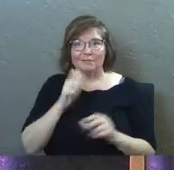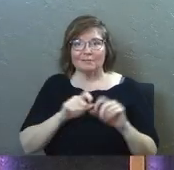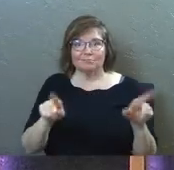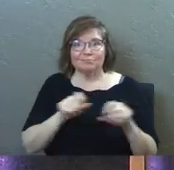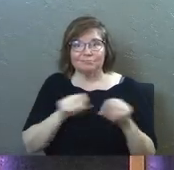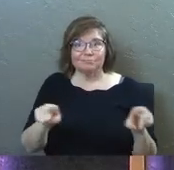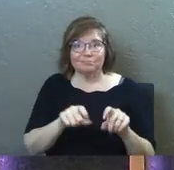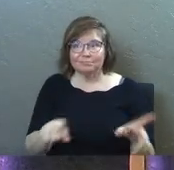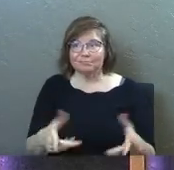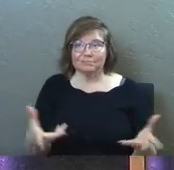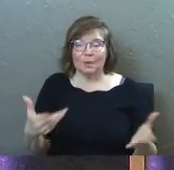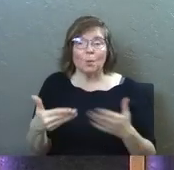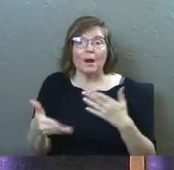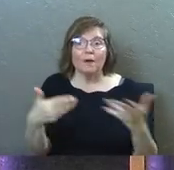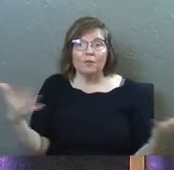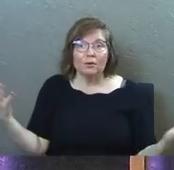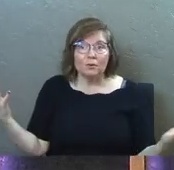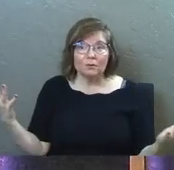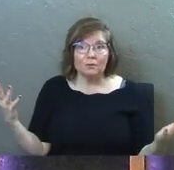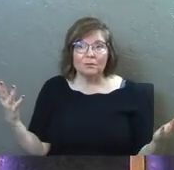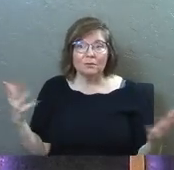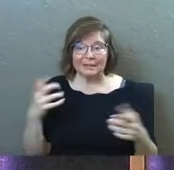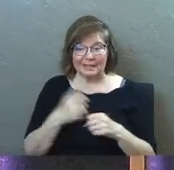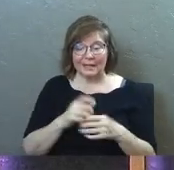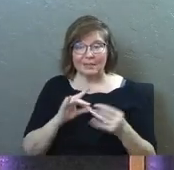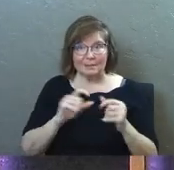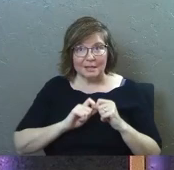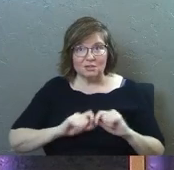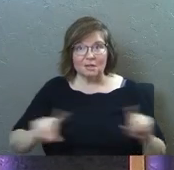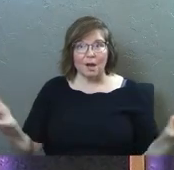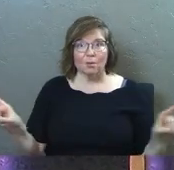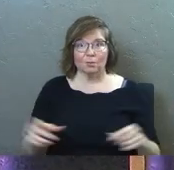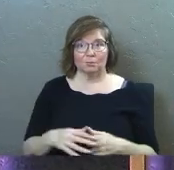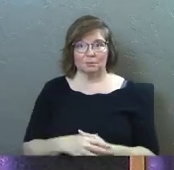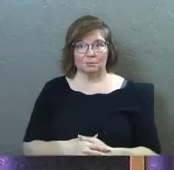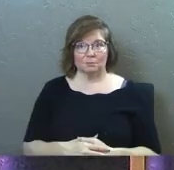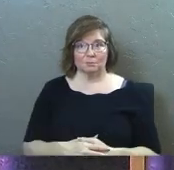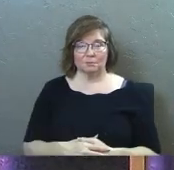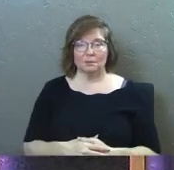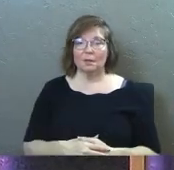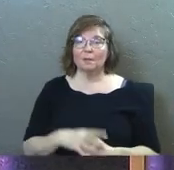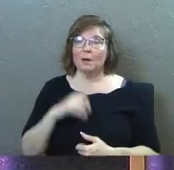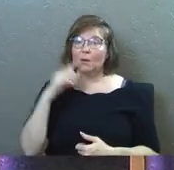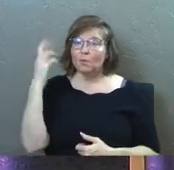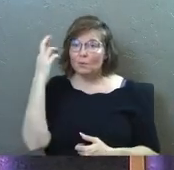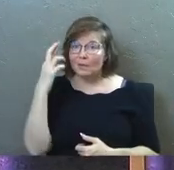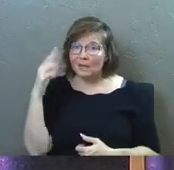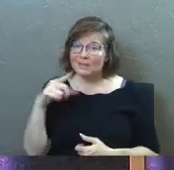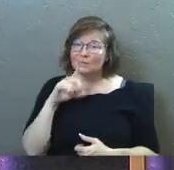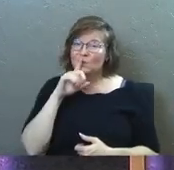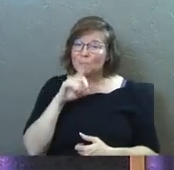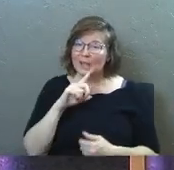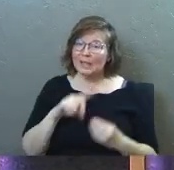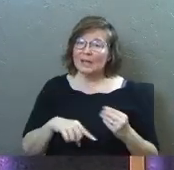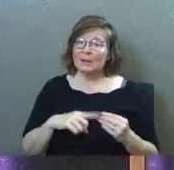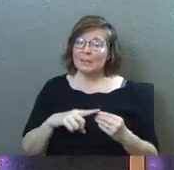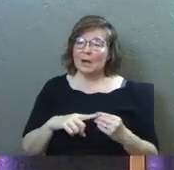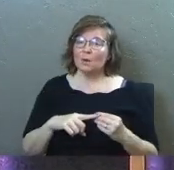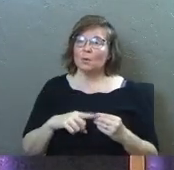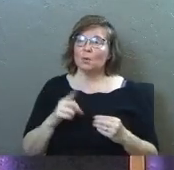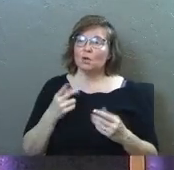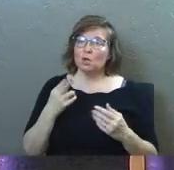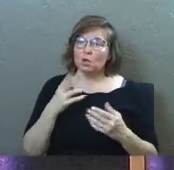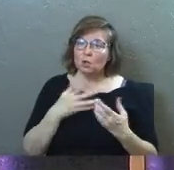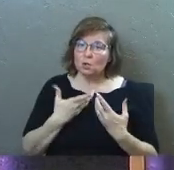I mean, whatever. Get this message out. But realize what this is really about. It's